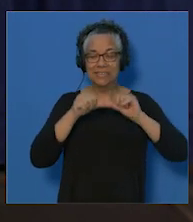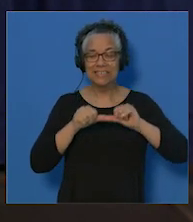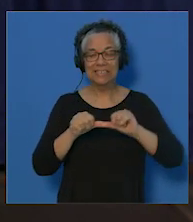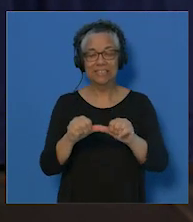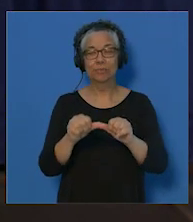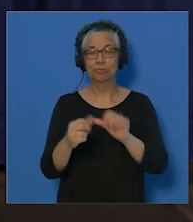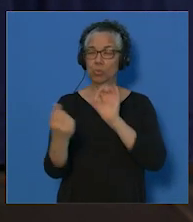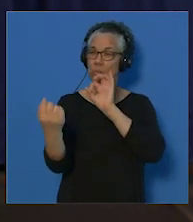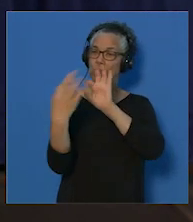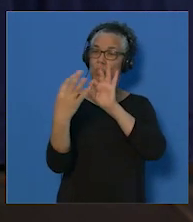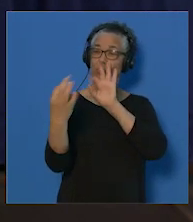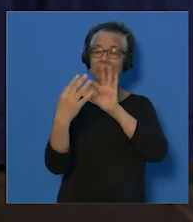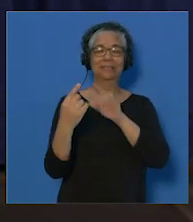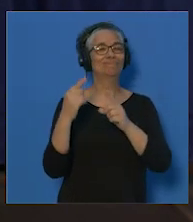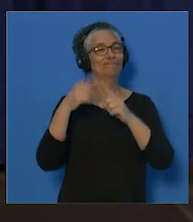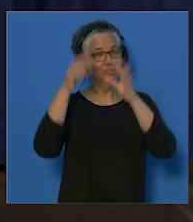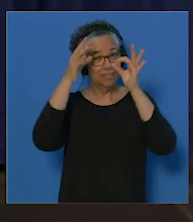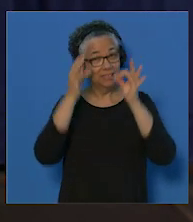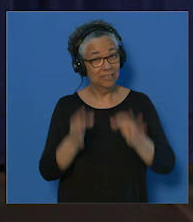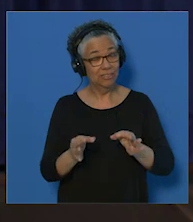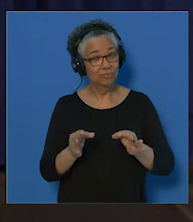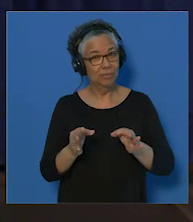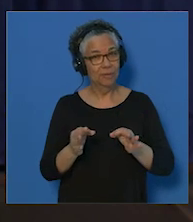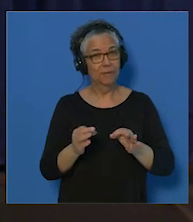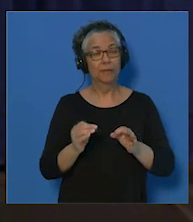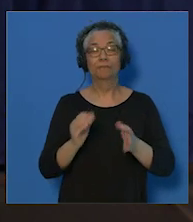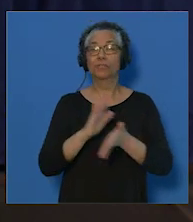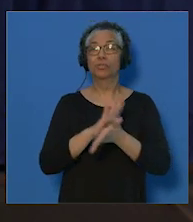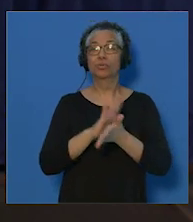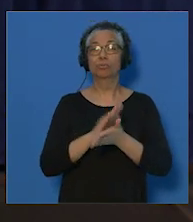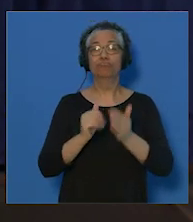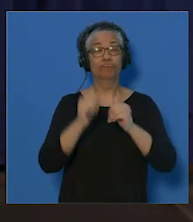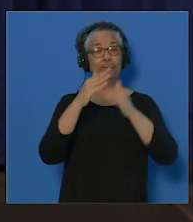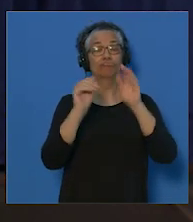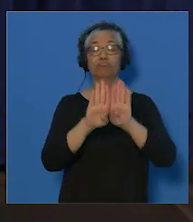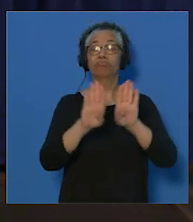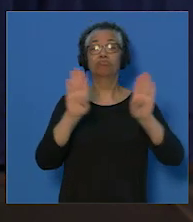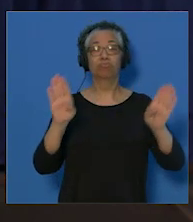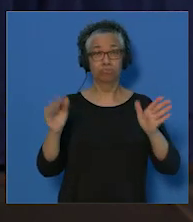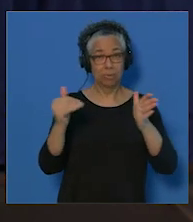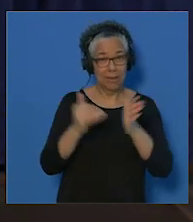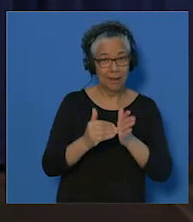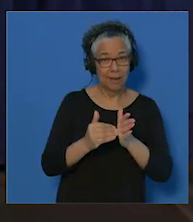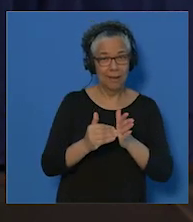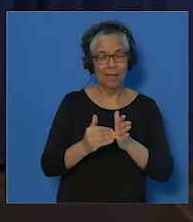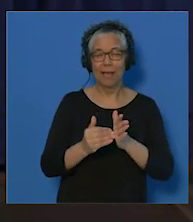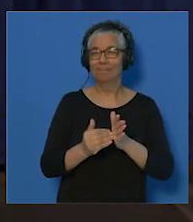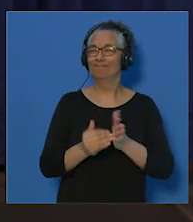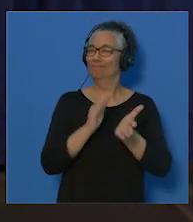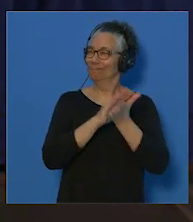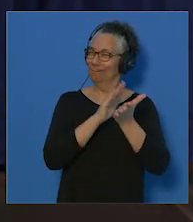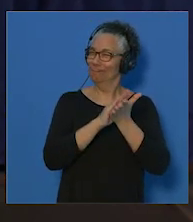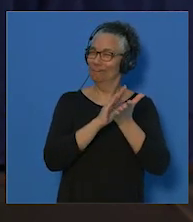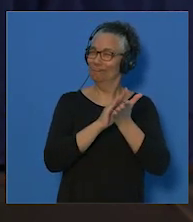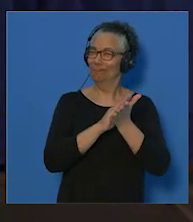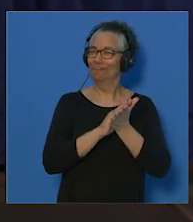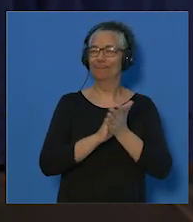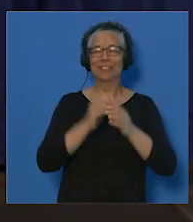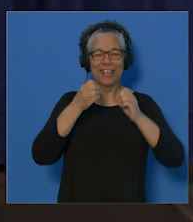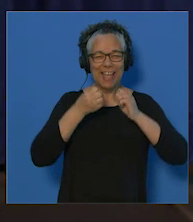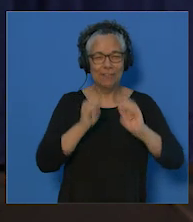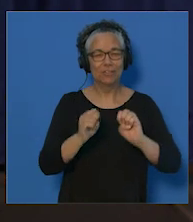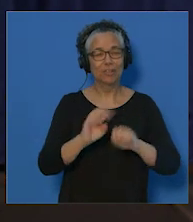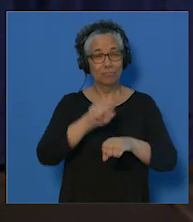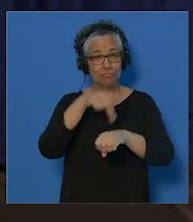with remote learning until the decision is made for school buildings to be reopened. I applaud the Trojan efforts of our principals, our